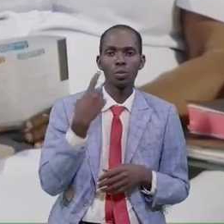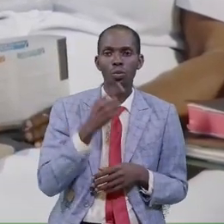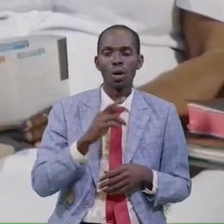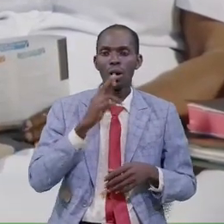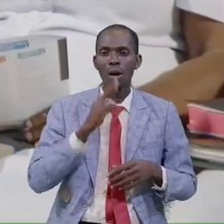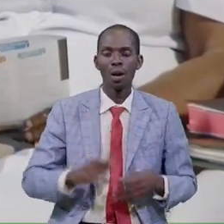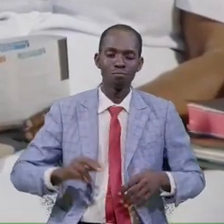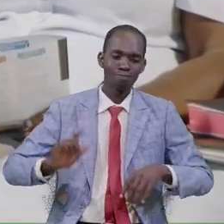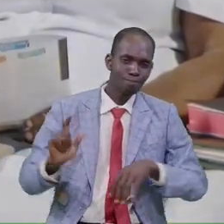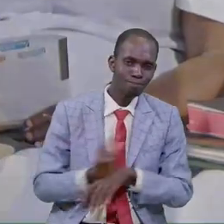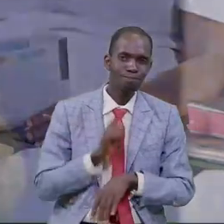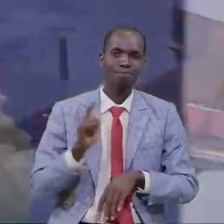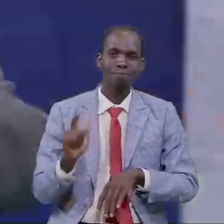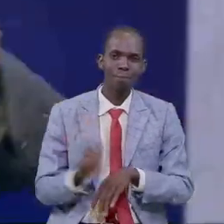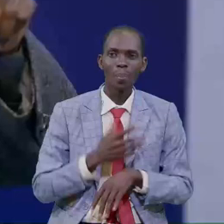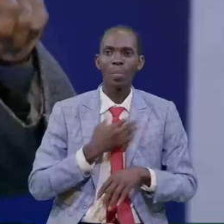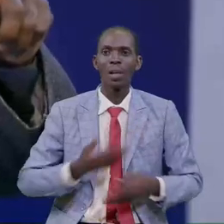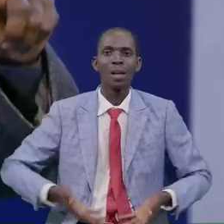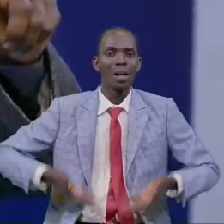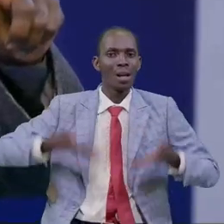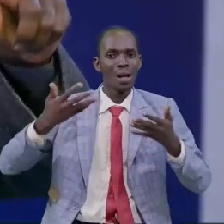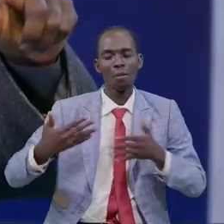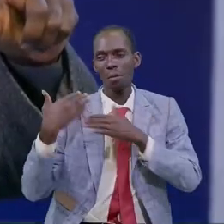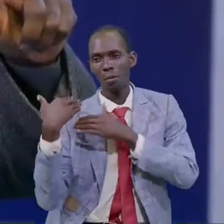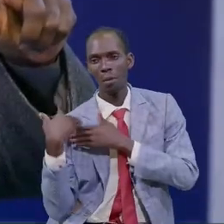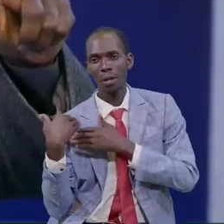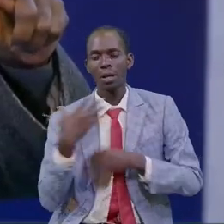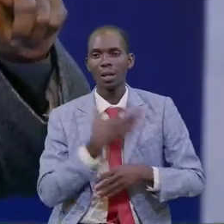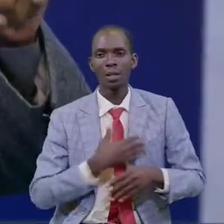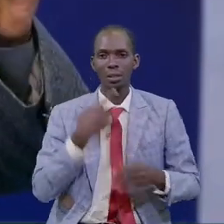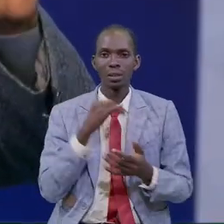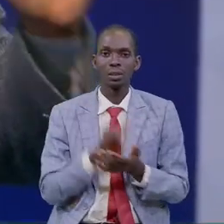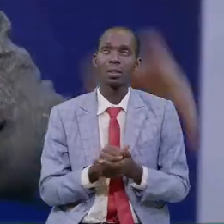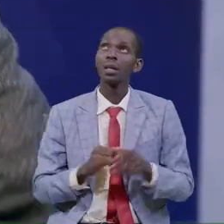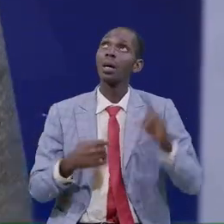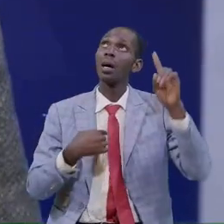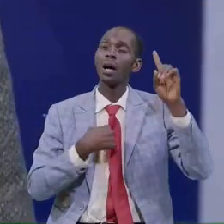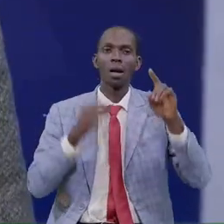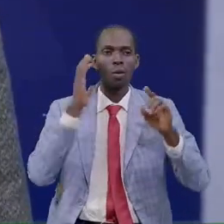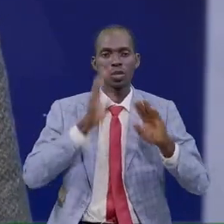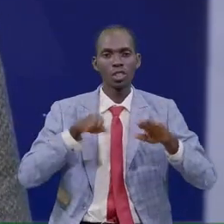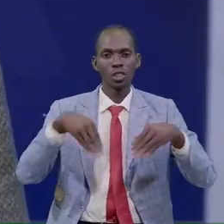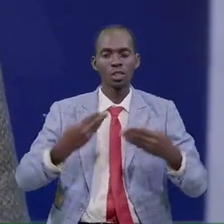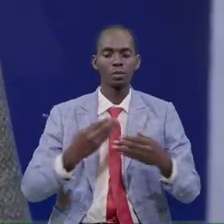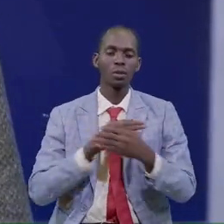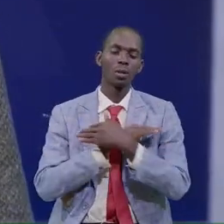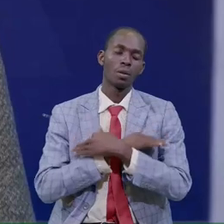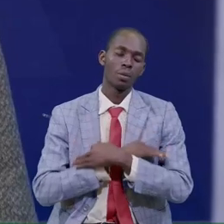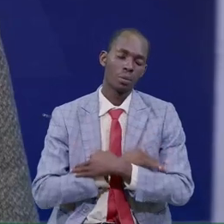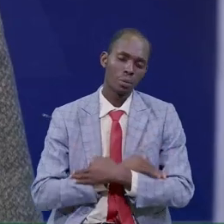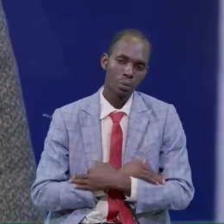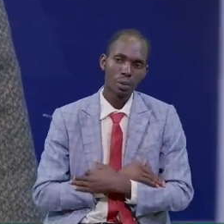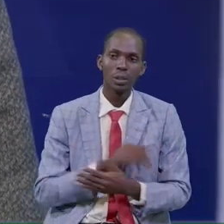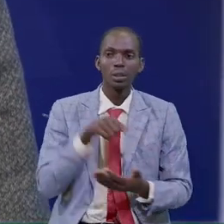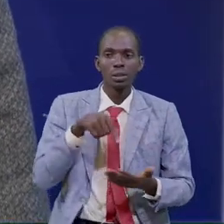and he says, I will give you rest. Je vous donnerai du repos. This is your night. Voici votre it's waiting soirée.